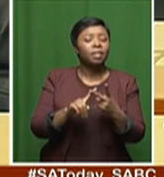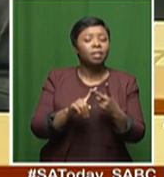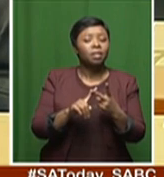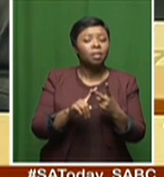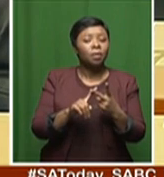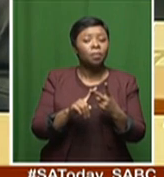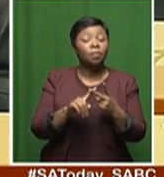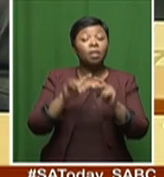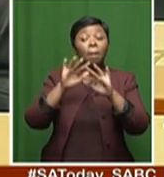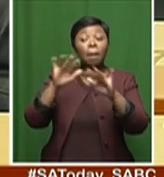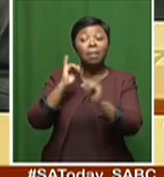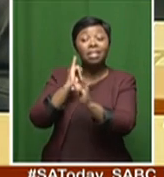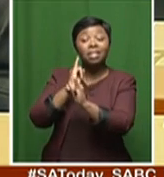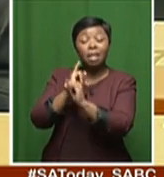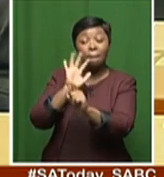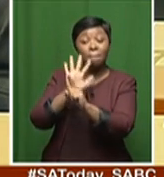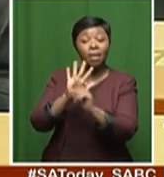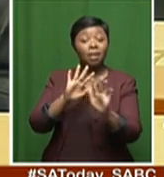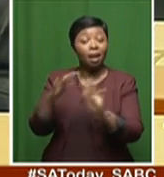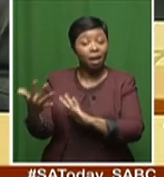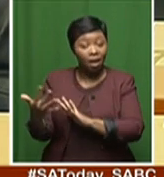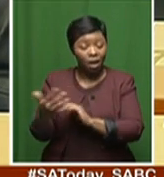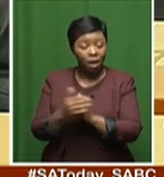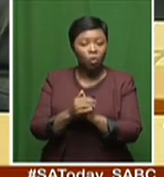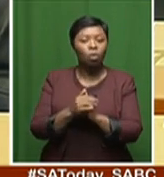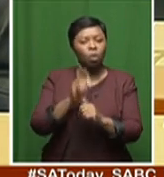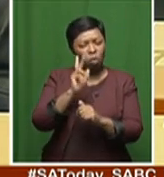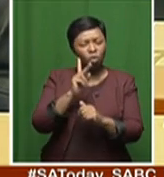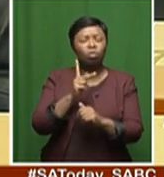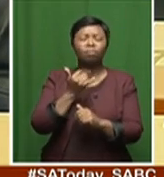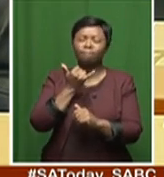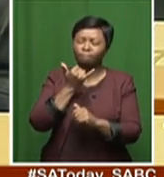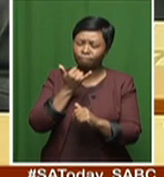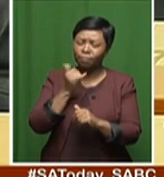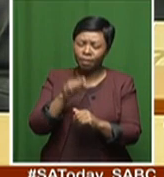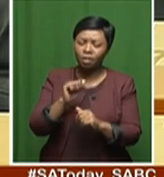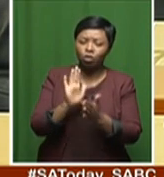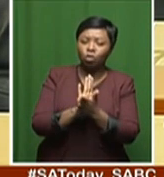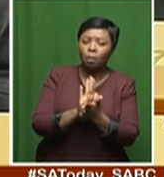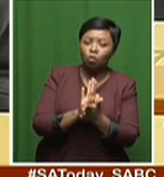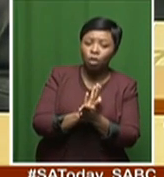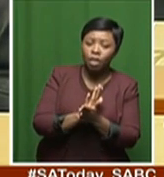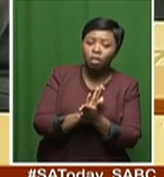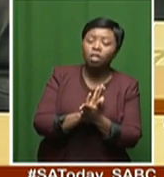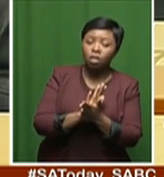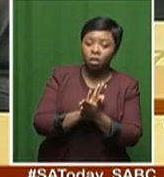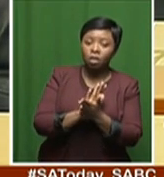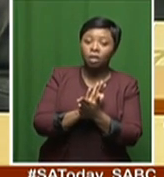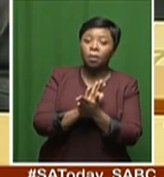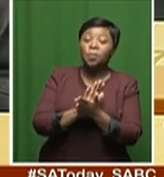public institutions to fully appreciate how the state capture